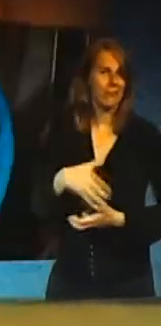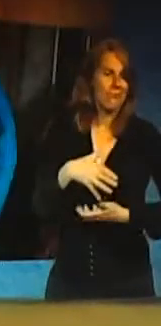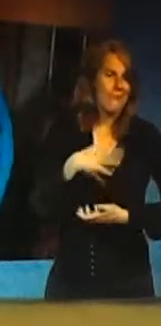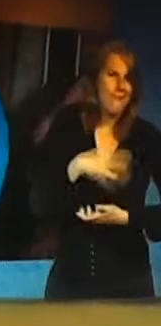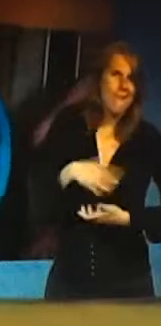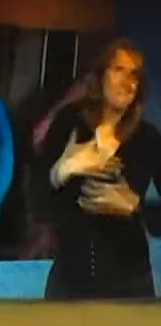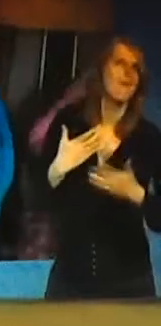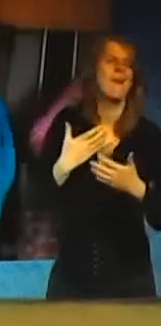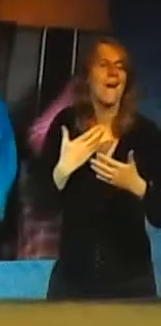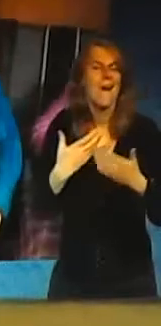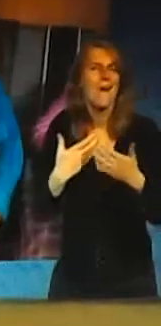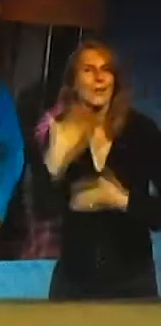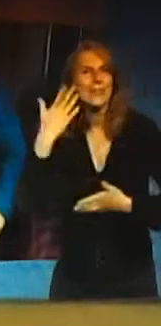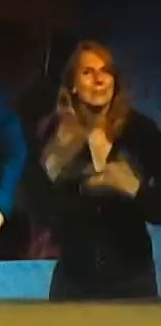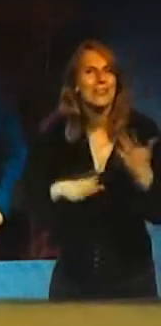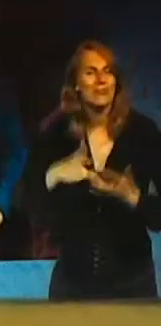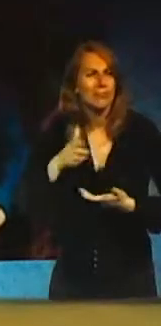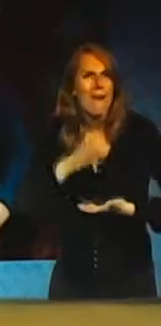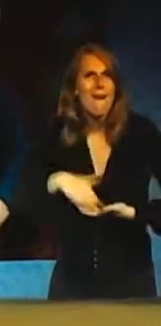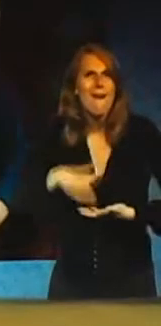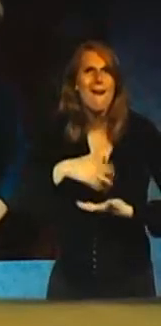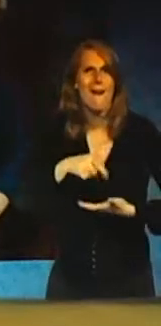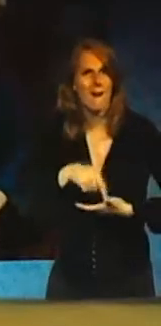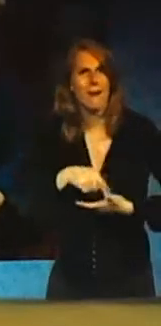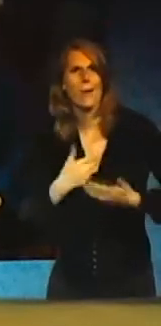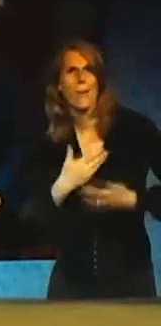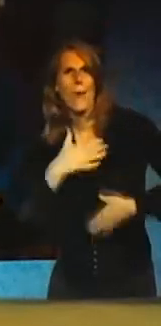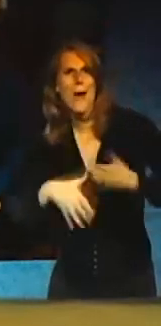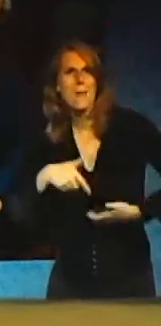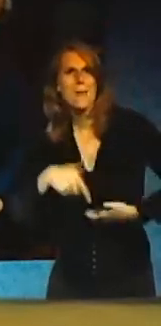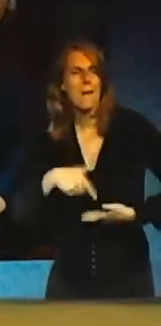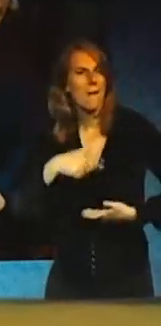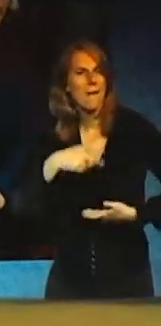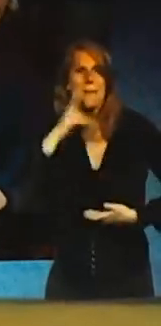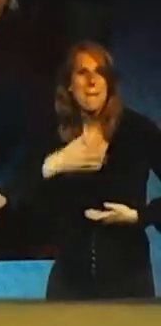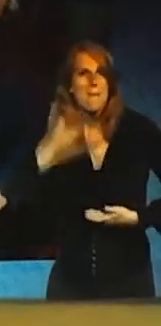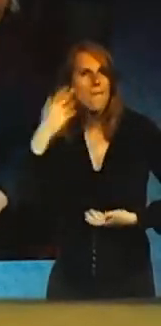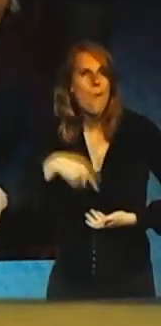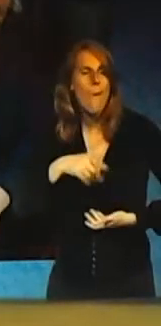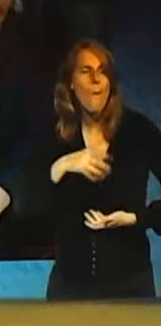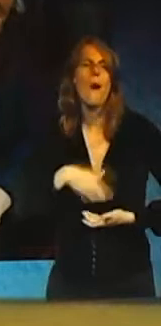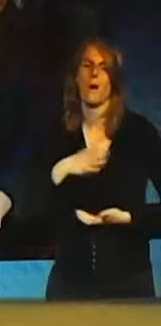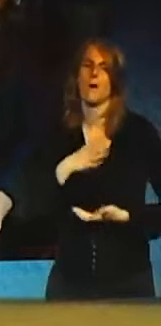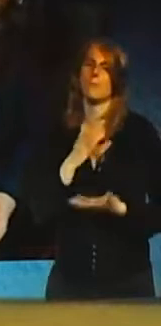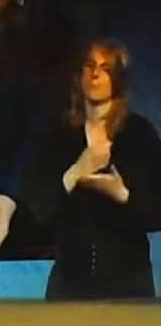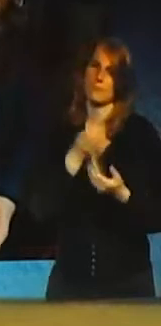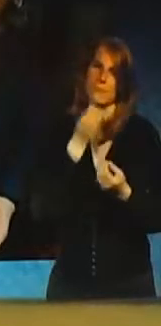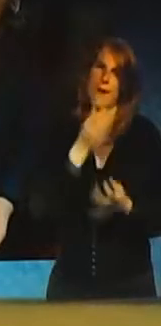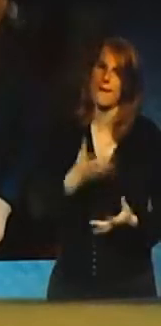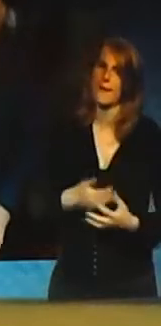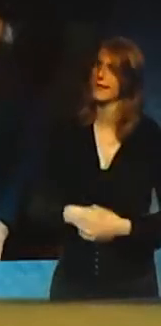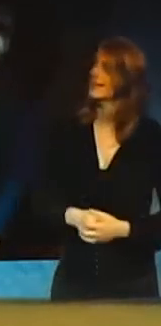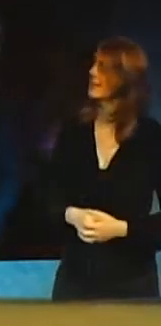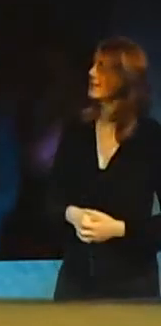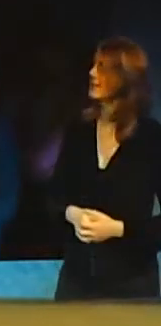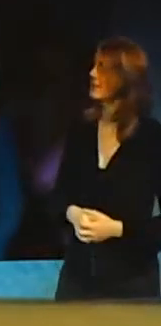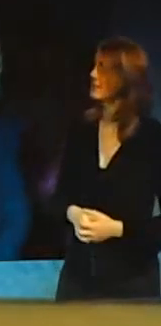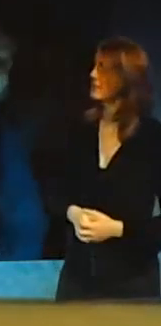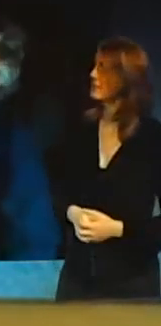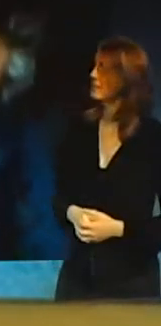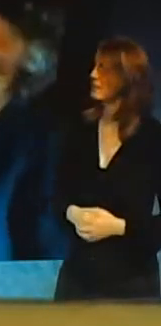experiences, you know, touching and stroking new animals that you've never seen before. I think it's marvellous. She